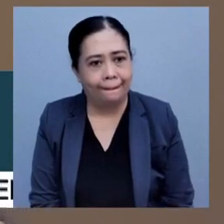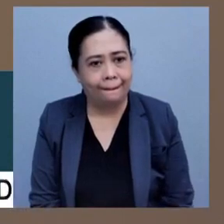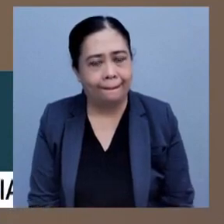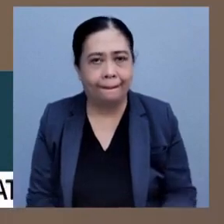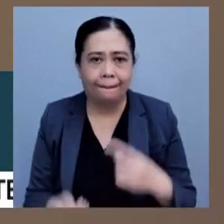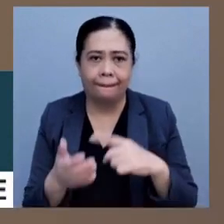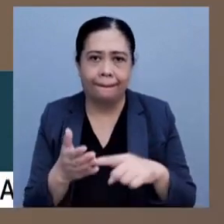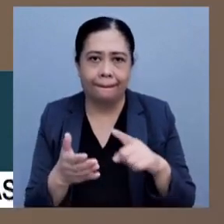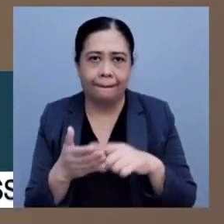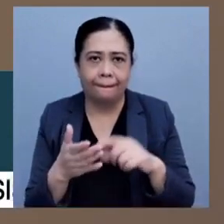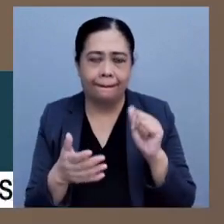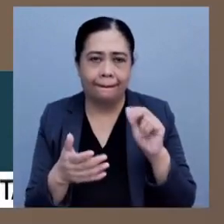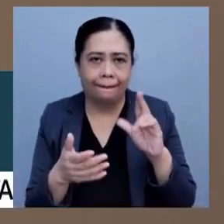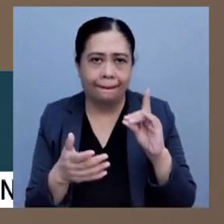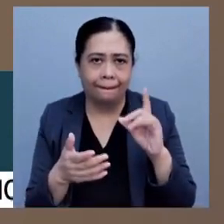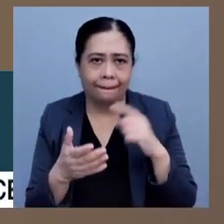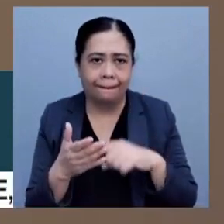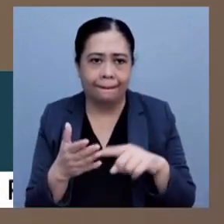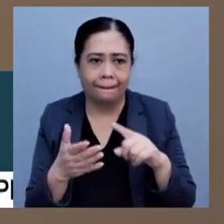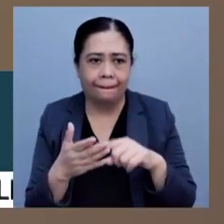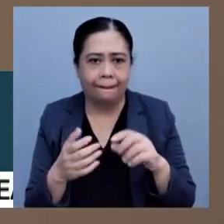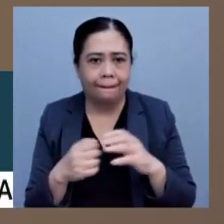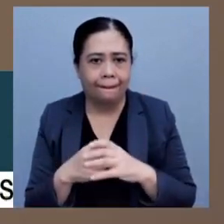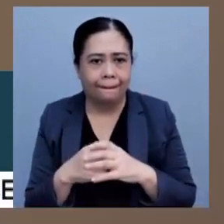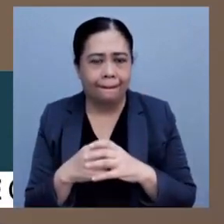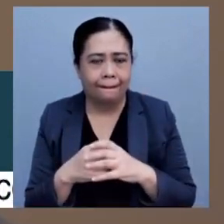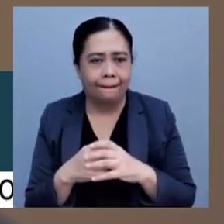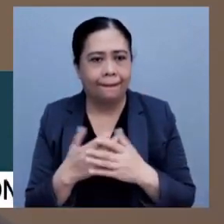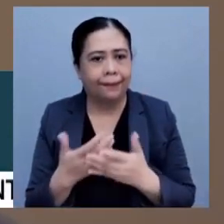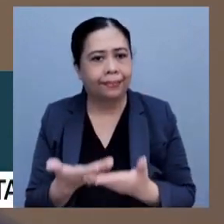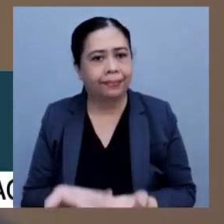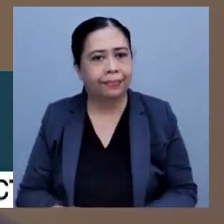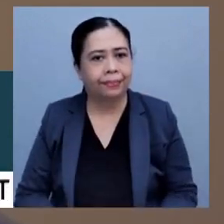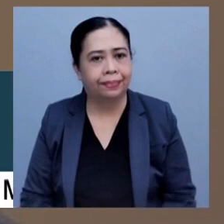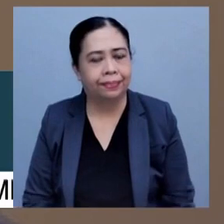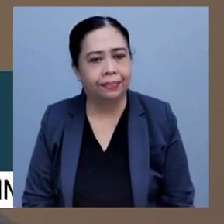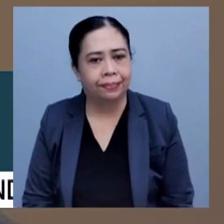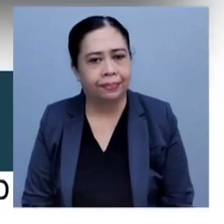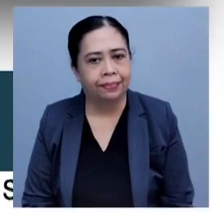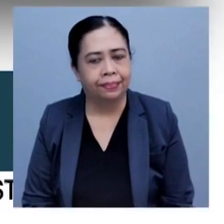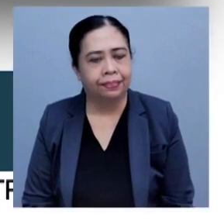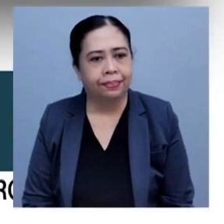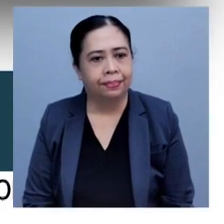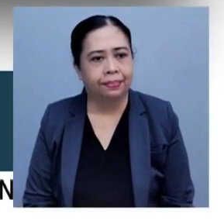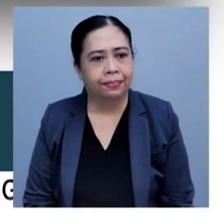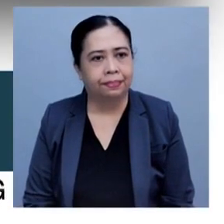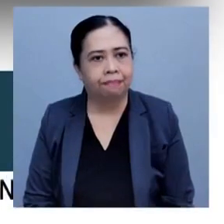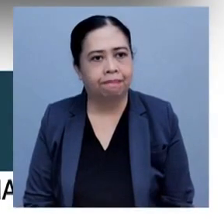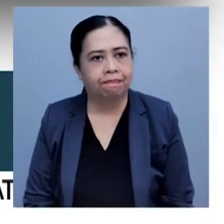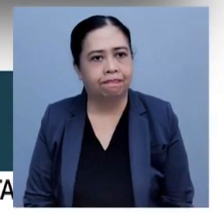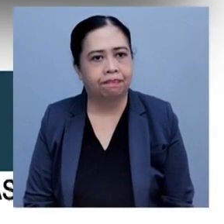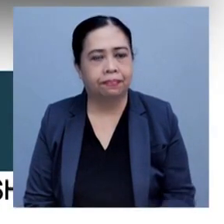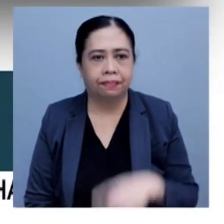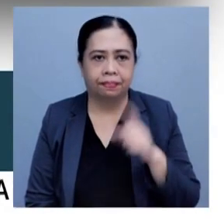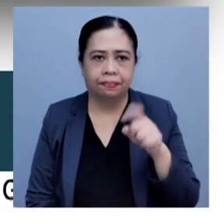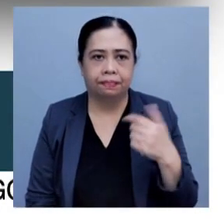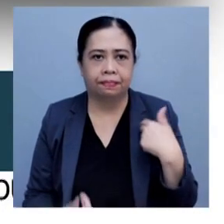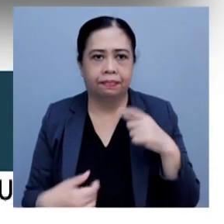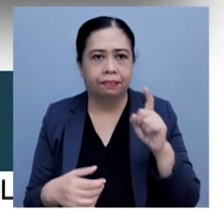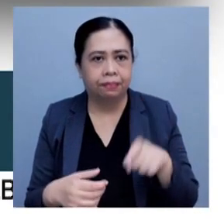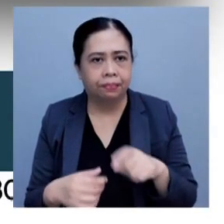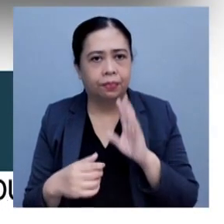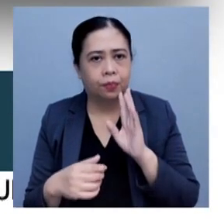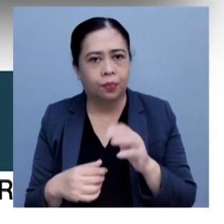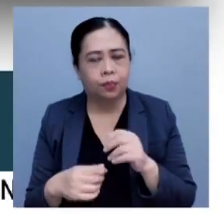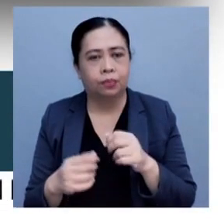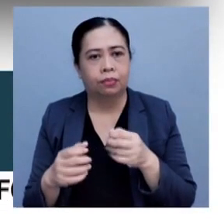any report published at all. He also believes the executive should provide more details when it pitches the budget. There should be a law that will define